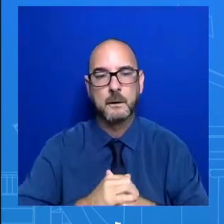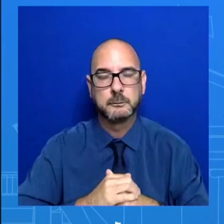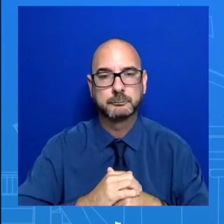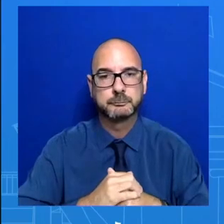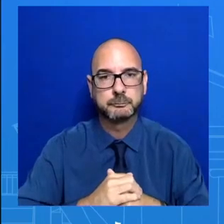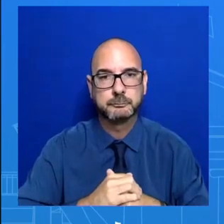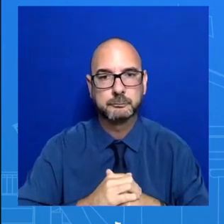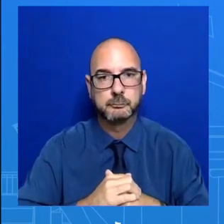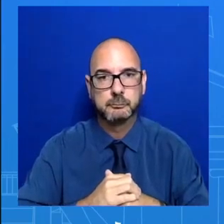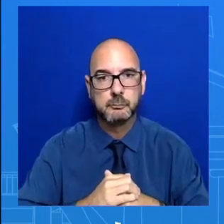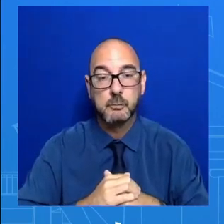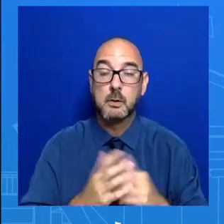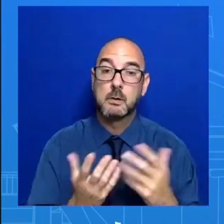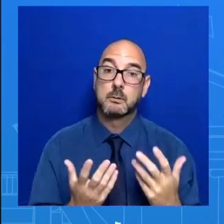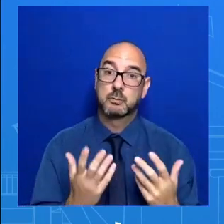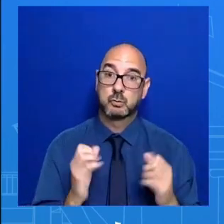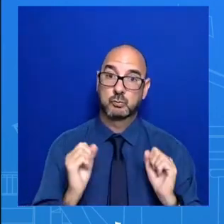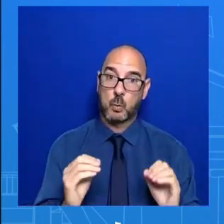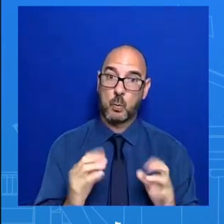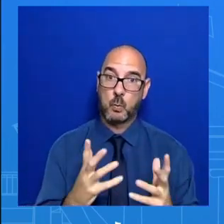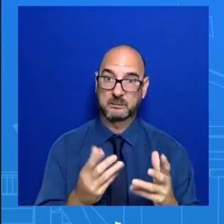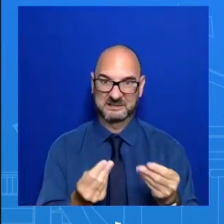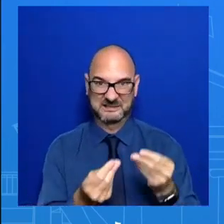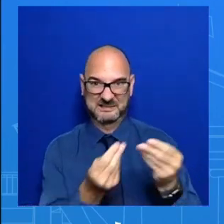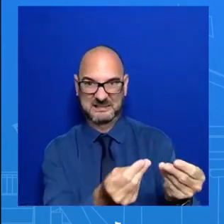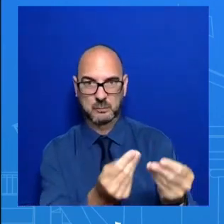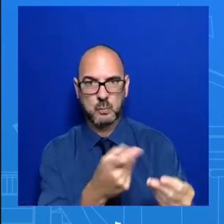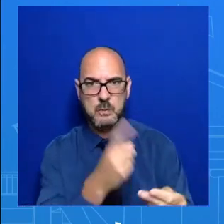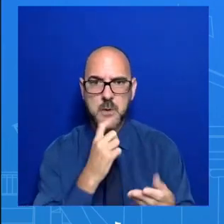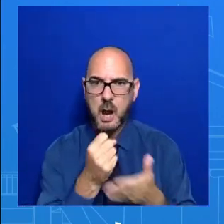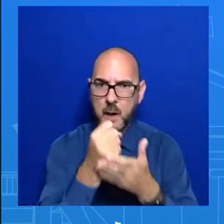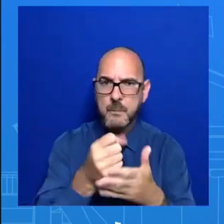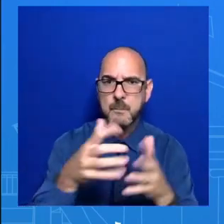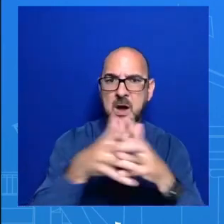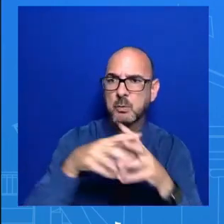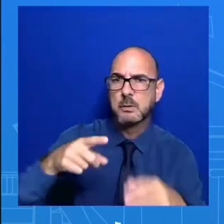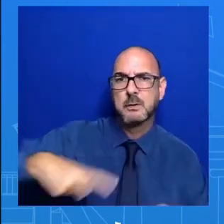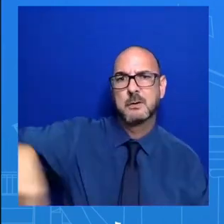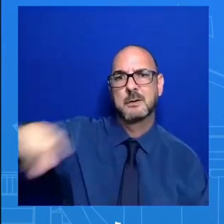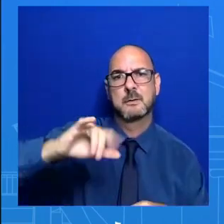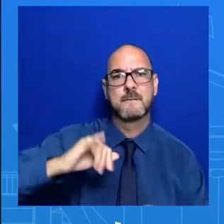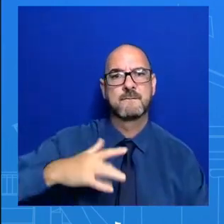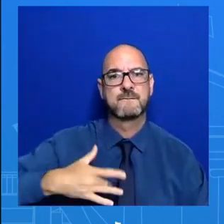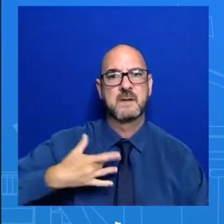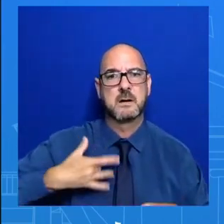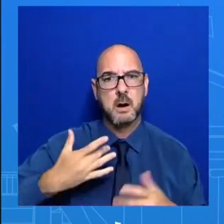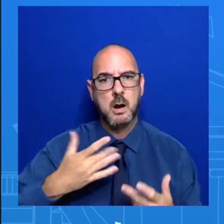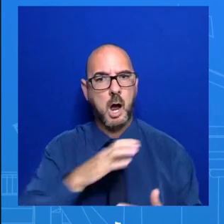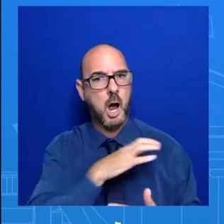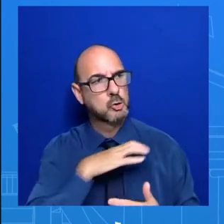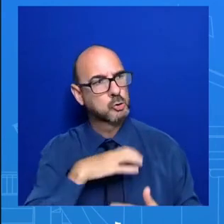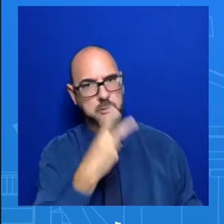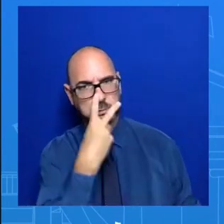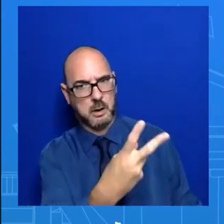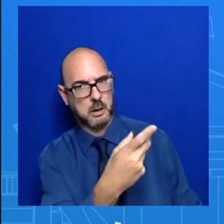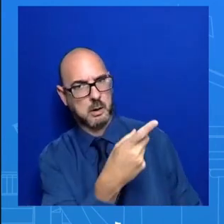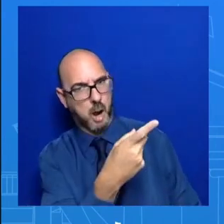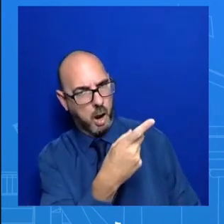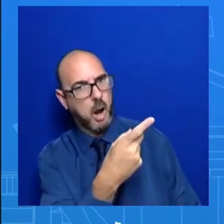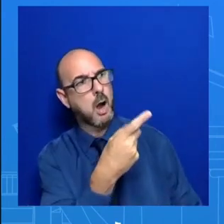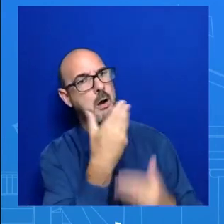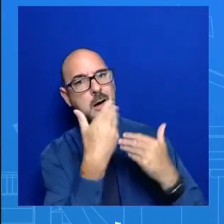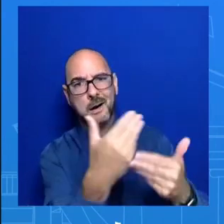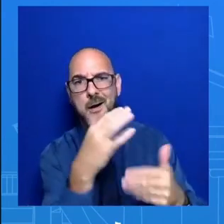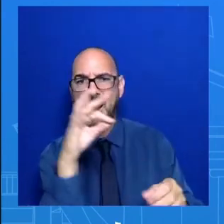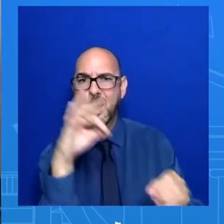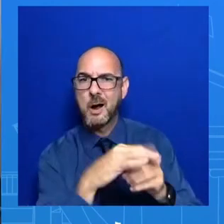this is something that the American people want to see. They want Congress to take action on this particular issue. I'm not sure why that would be cynical.